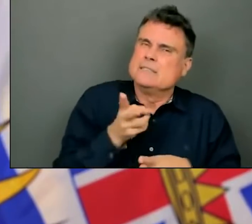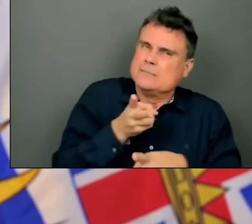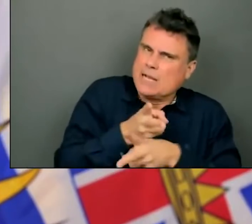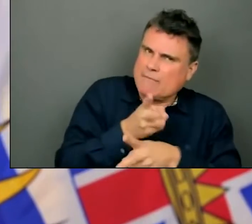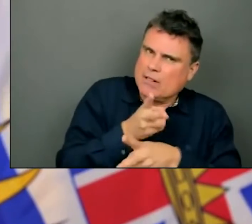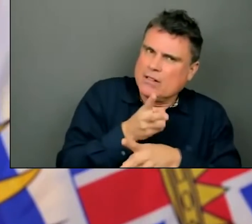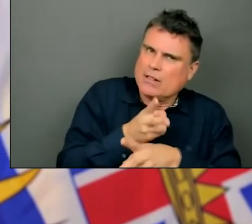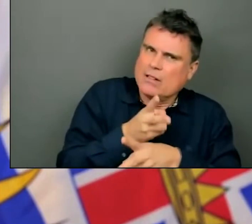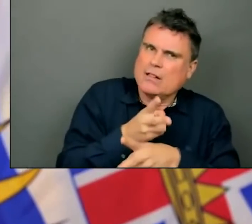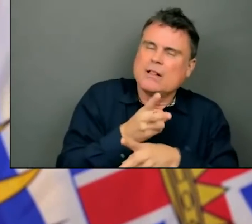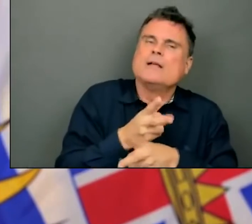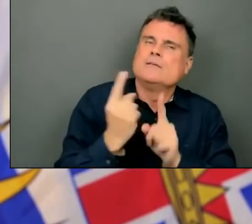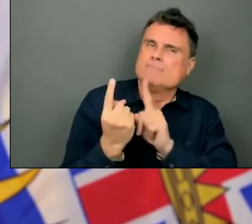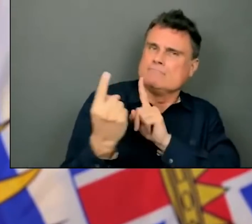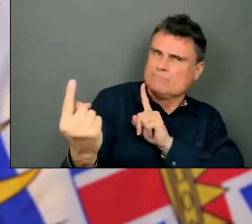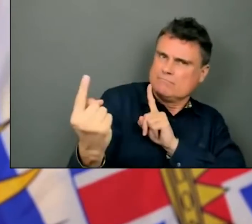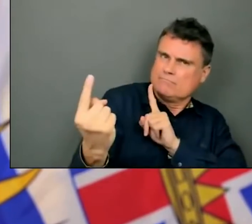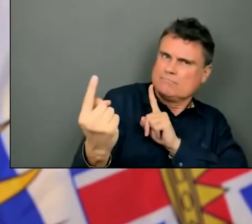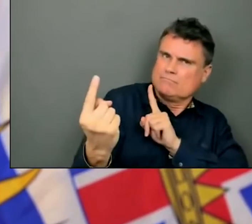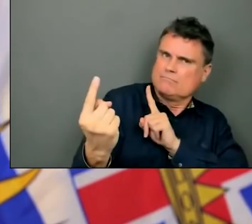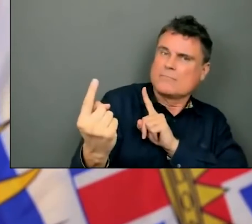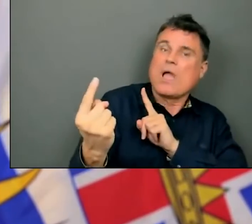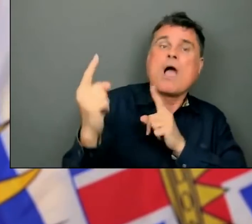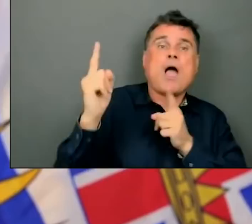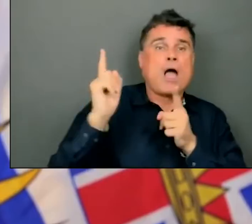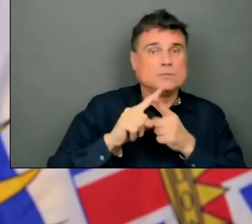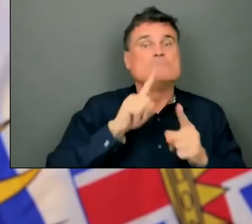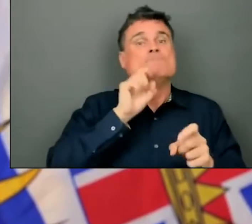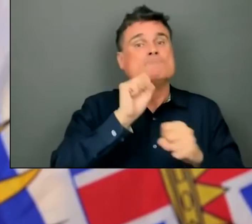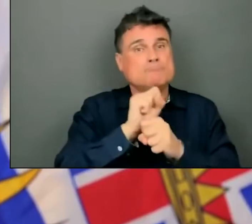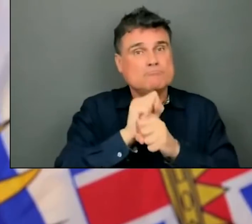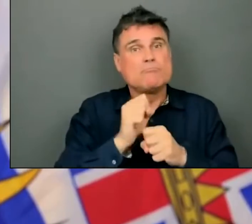that you're staying away from others until your symptoms resolve.